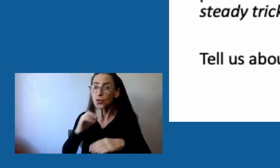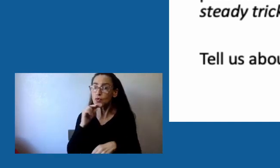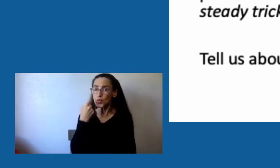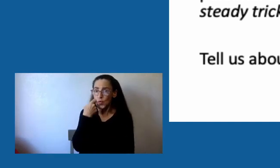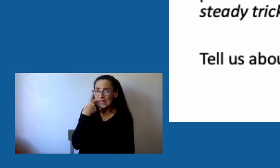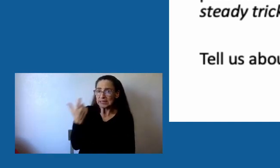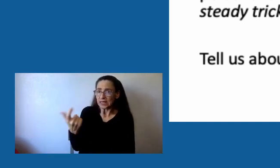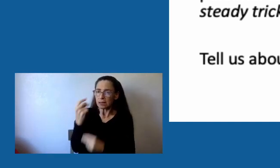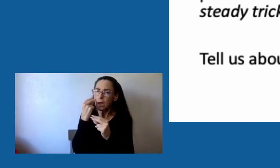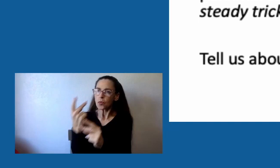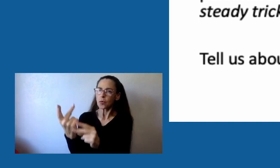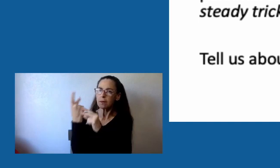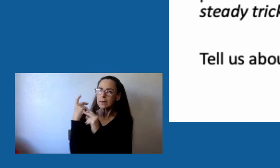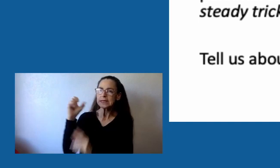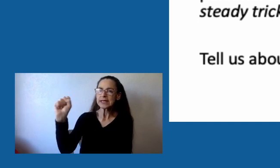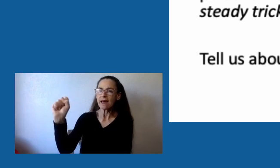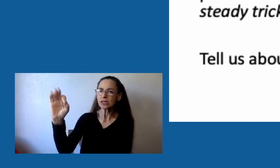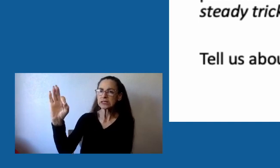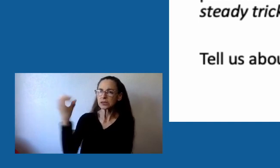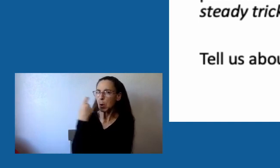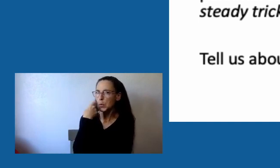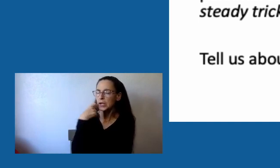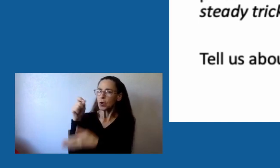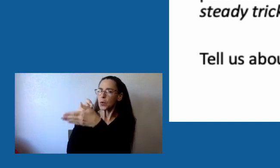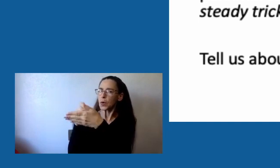there was a remembrance in San Francisco recently, you wrote